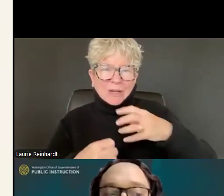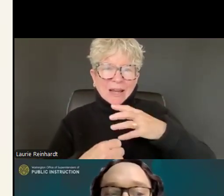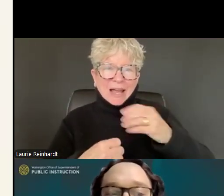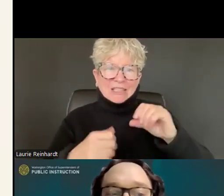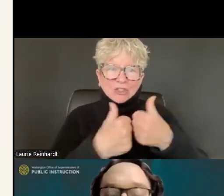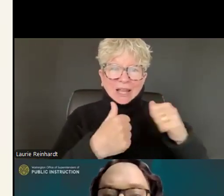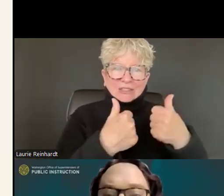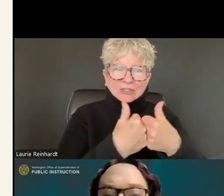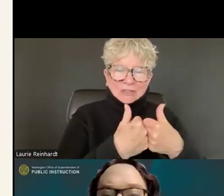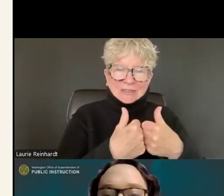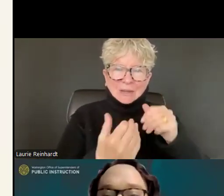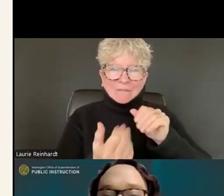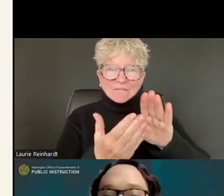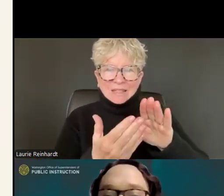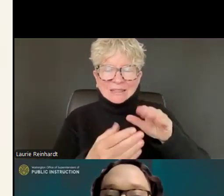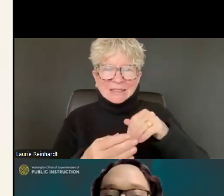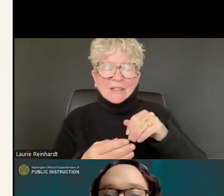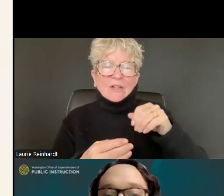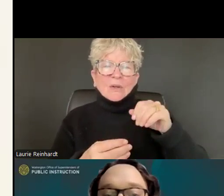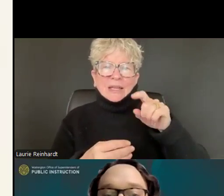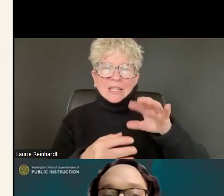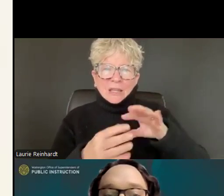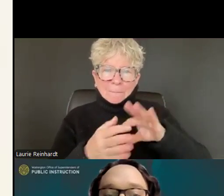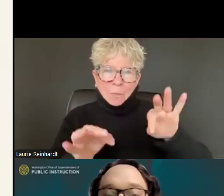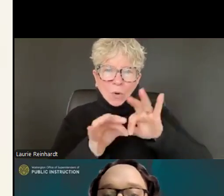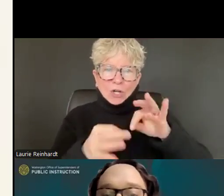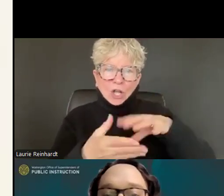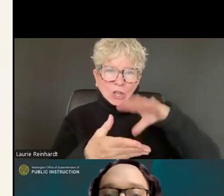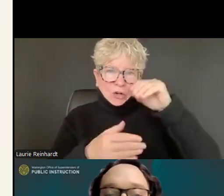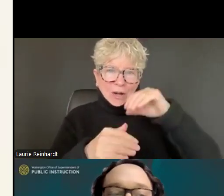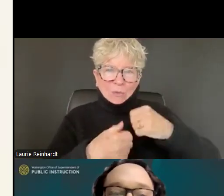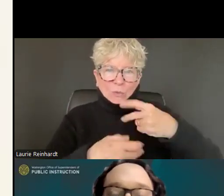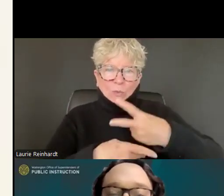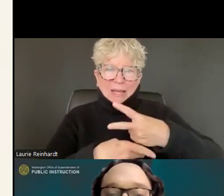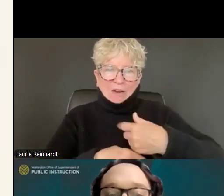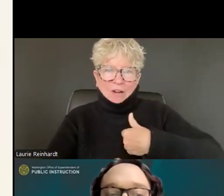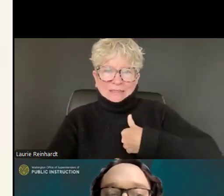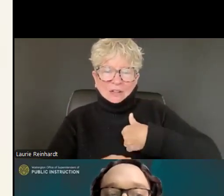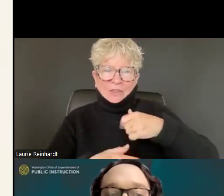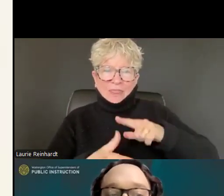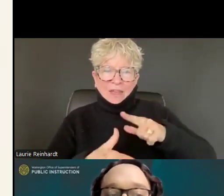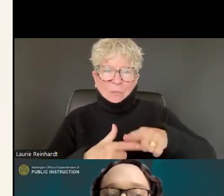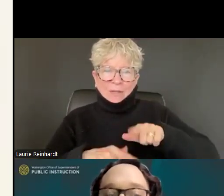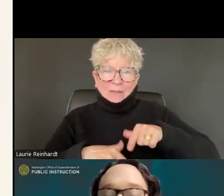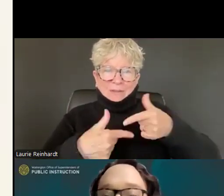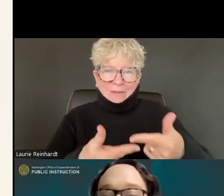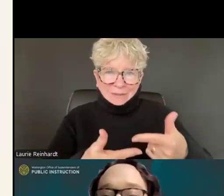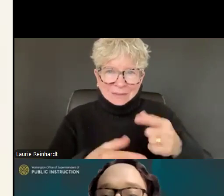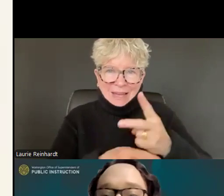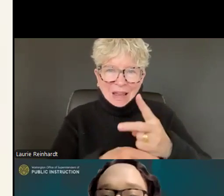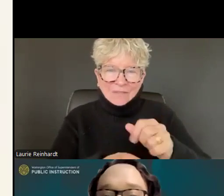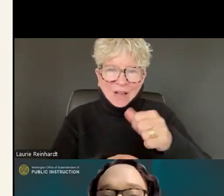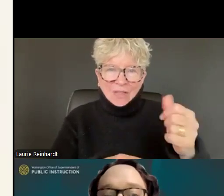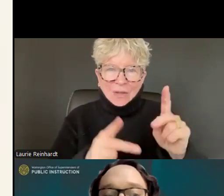right now. We also have to remember to take care of ourselves so that we can care for others. That means being able to manage